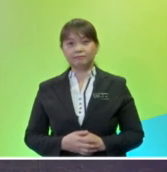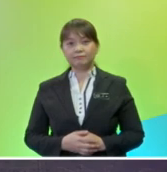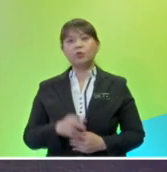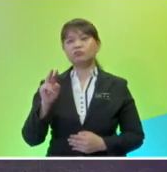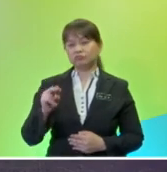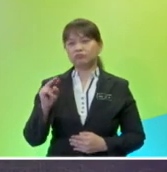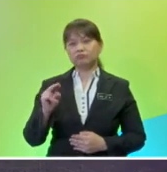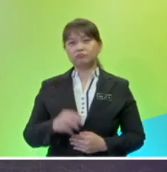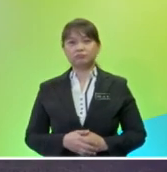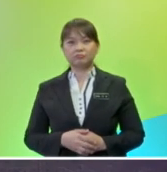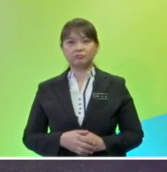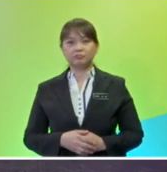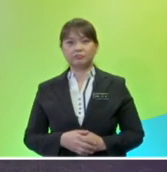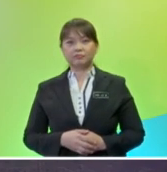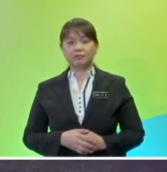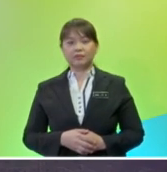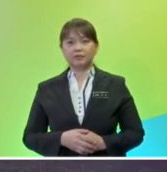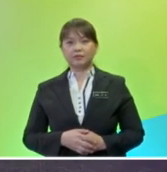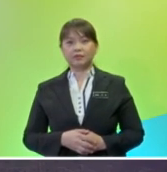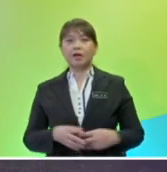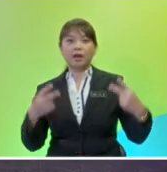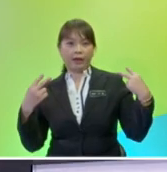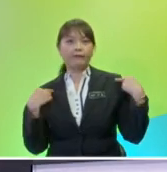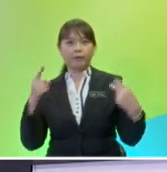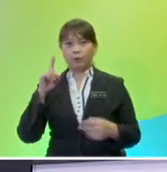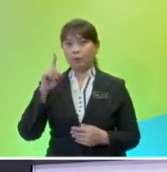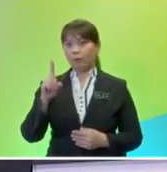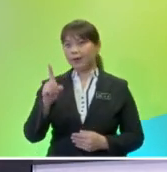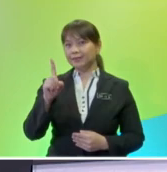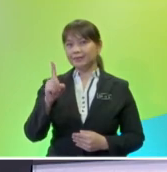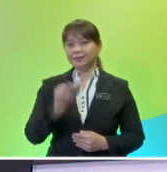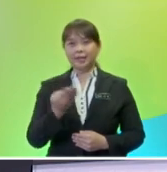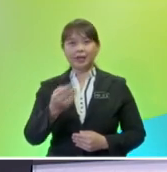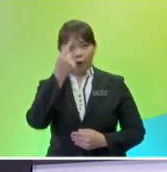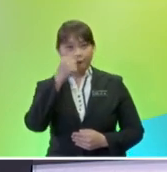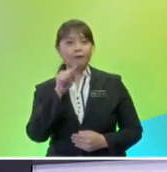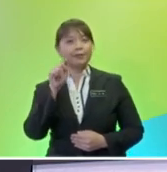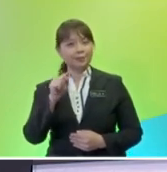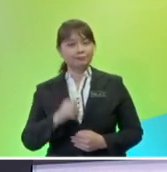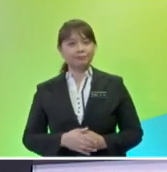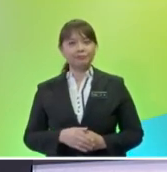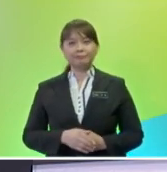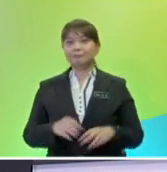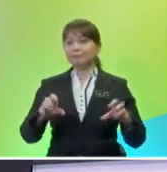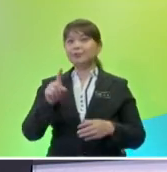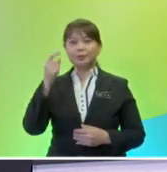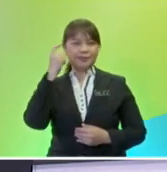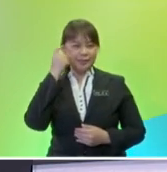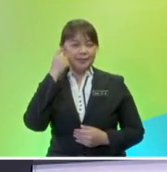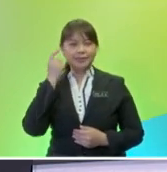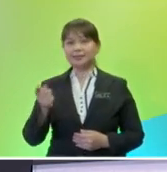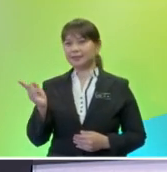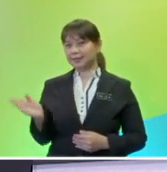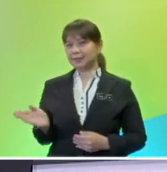No. But I have one extra thing for you. Okay. Ooh. Do you think this will be attracted to the magnet? Can